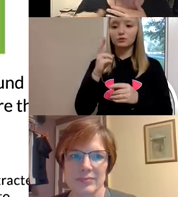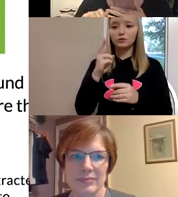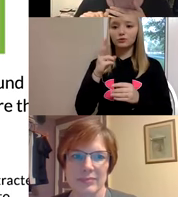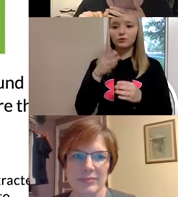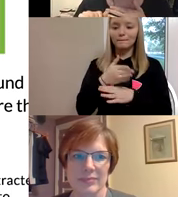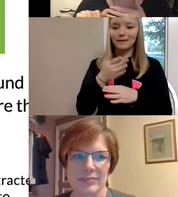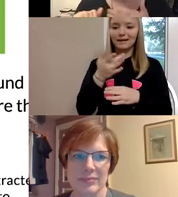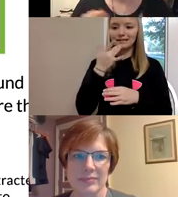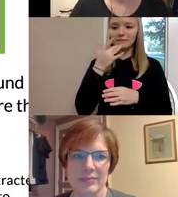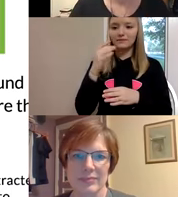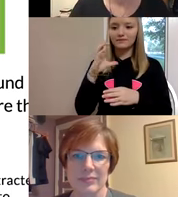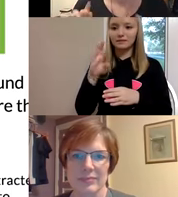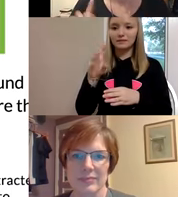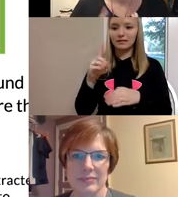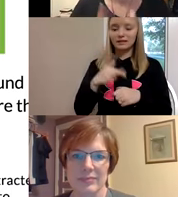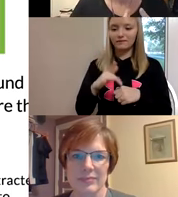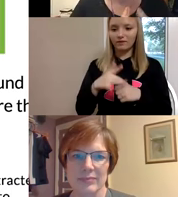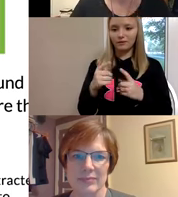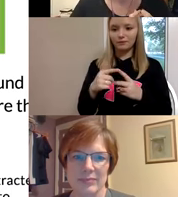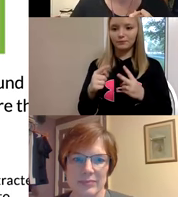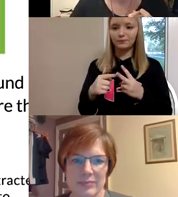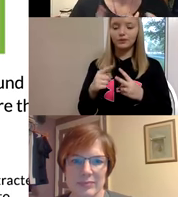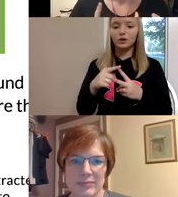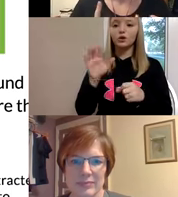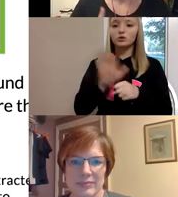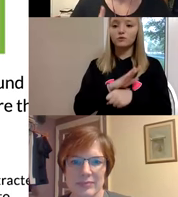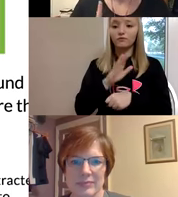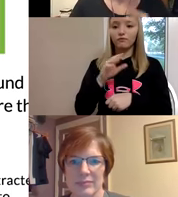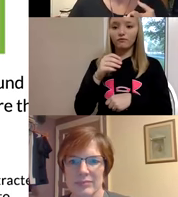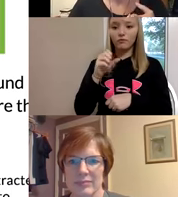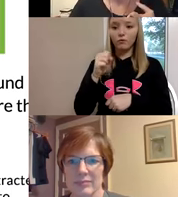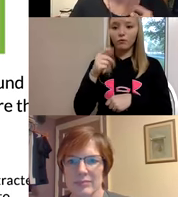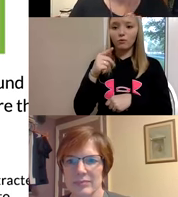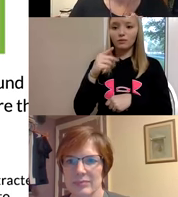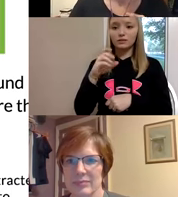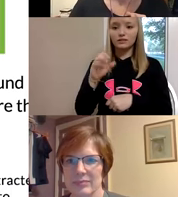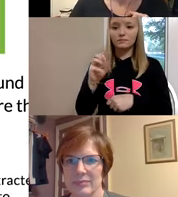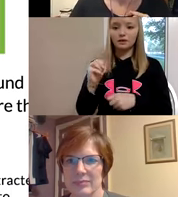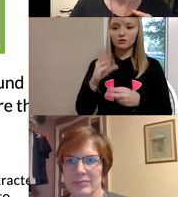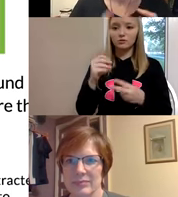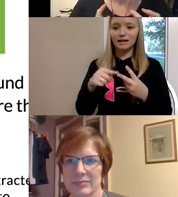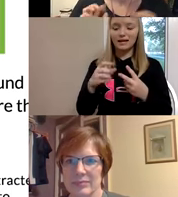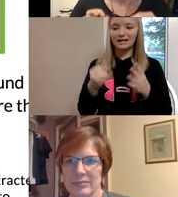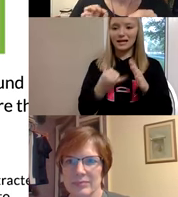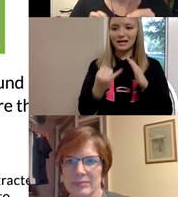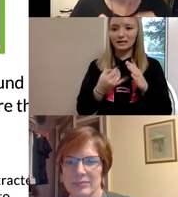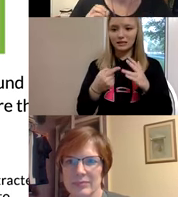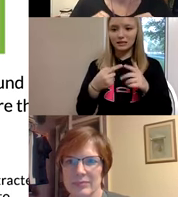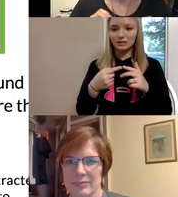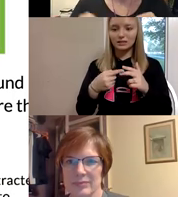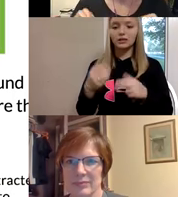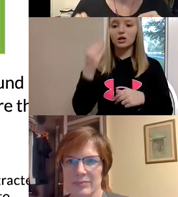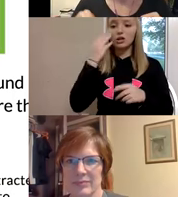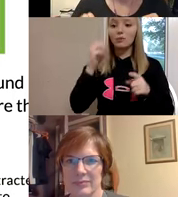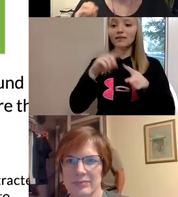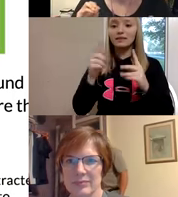Excuse me. So there is full spectrum and there is isolate. So knowing the difference between the two